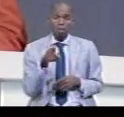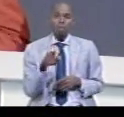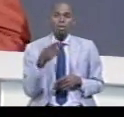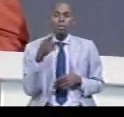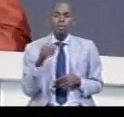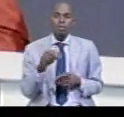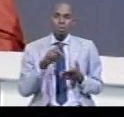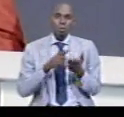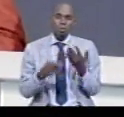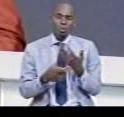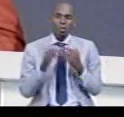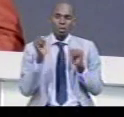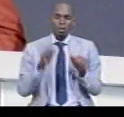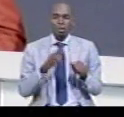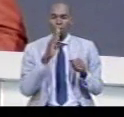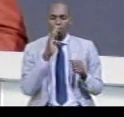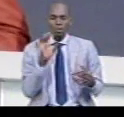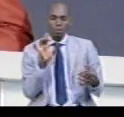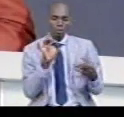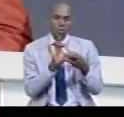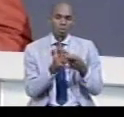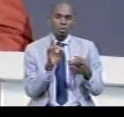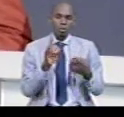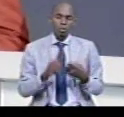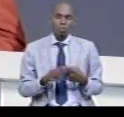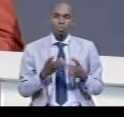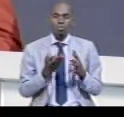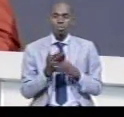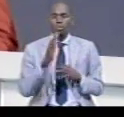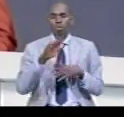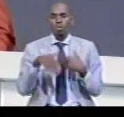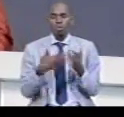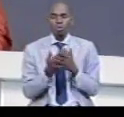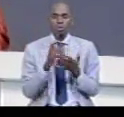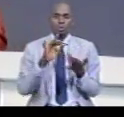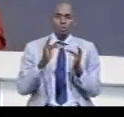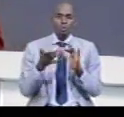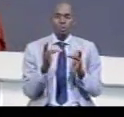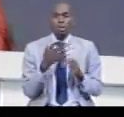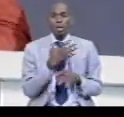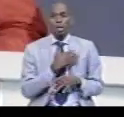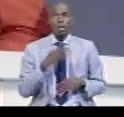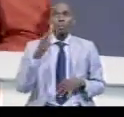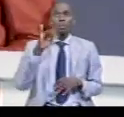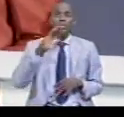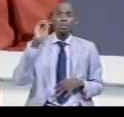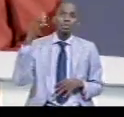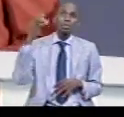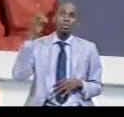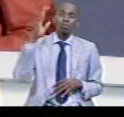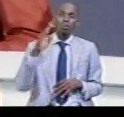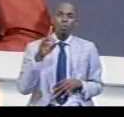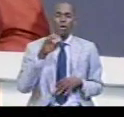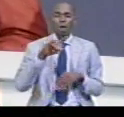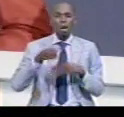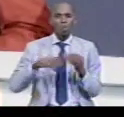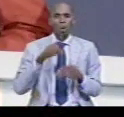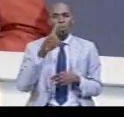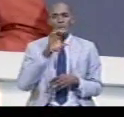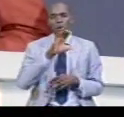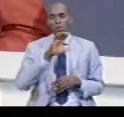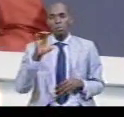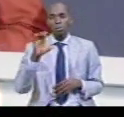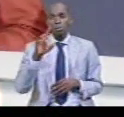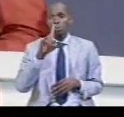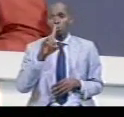the social media handles. And by the grace of God, about 150 nations of the world,